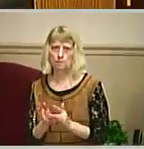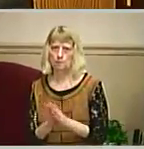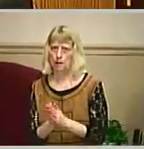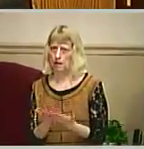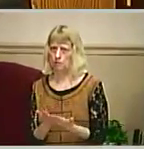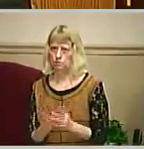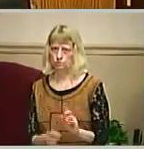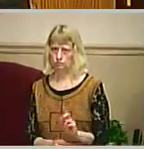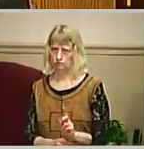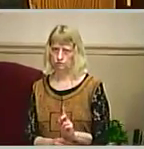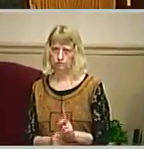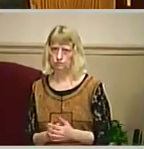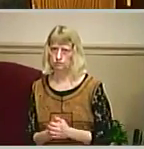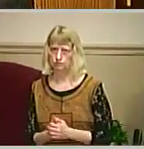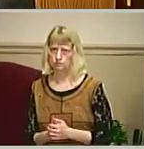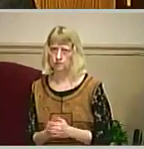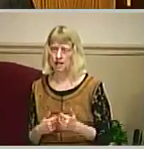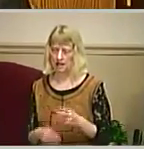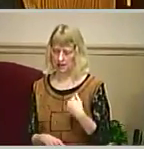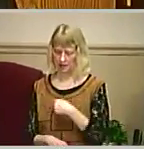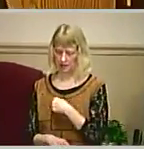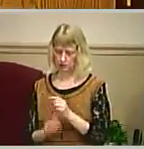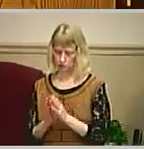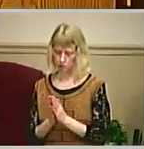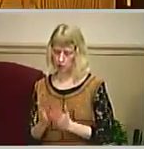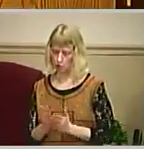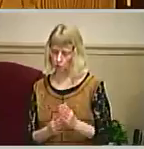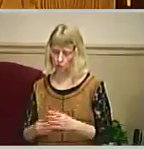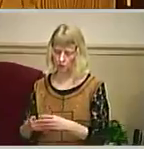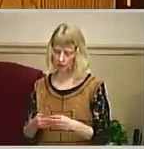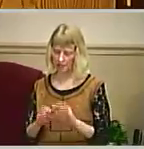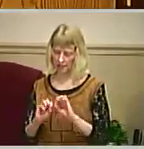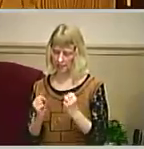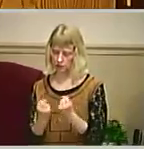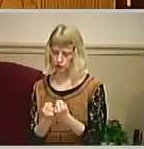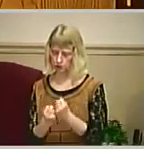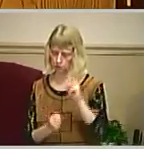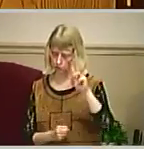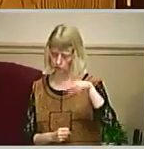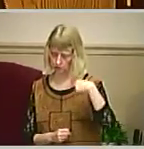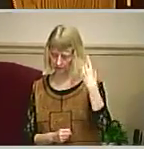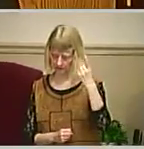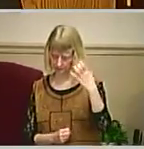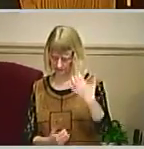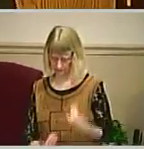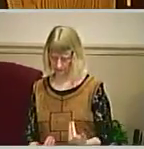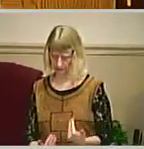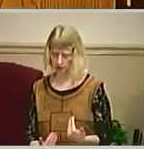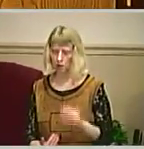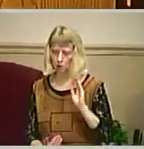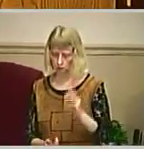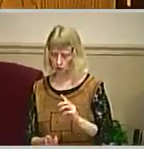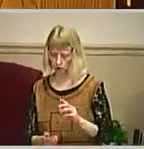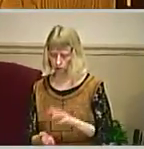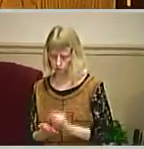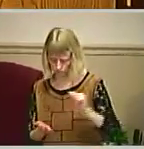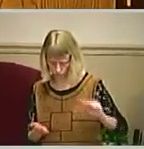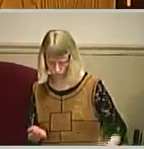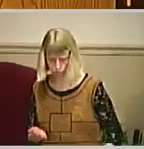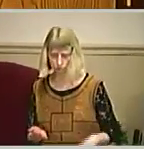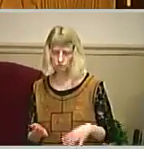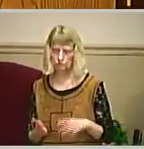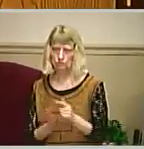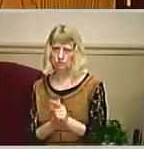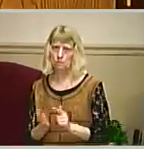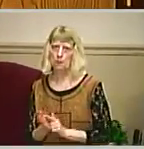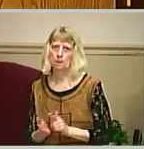lawful. Let us pray that through the leadership in Washington, we will see a reversal of Roe versus Wade.